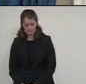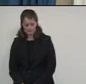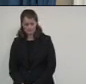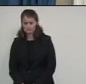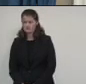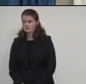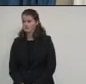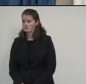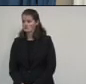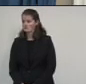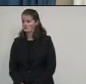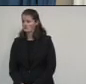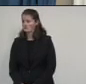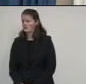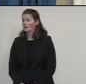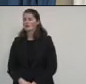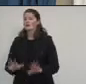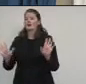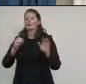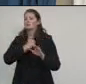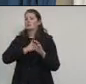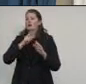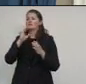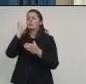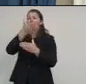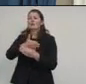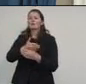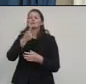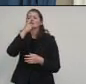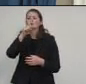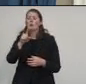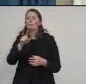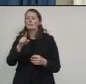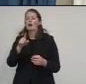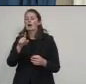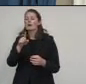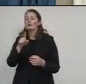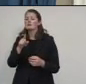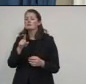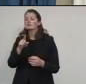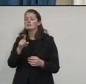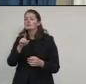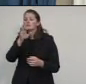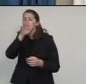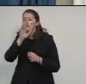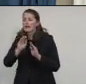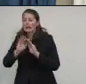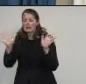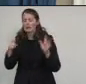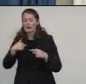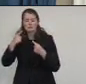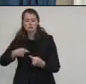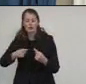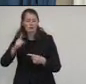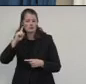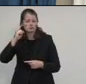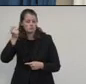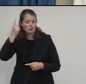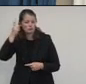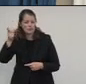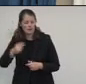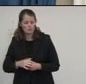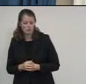out for a ride or they want to go for a walk, as long as they practice social distancing, that's okay. But when they get further away from